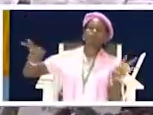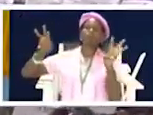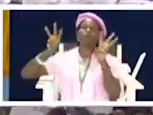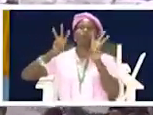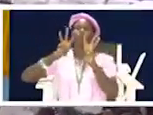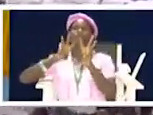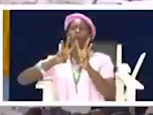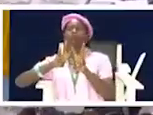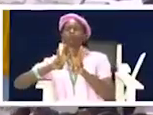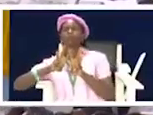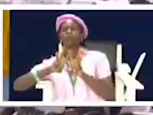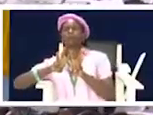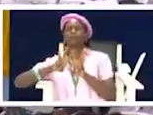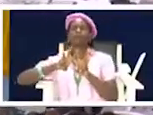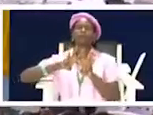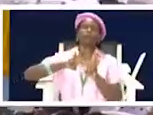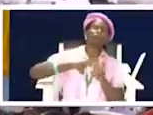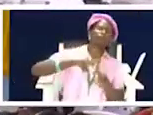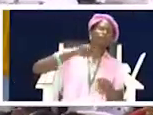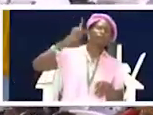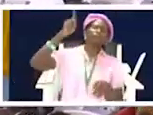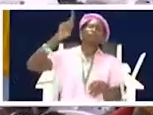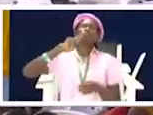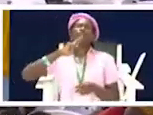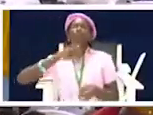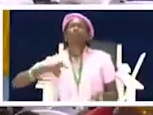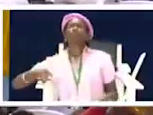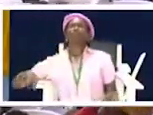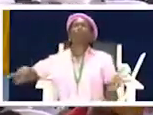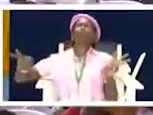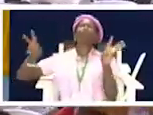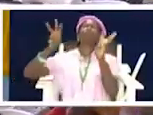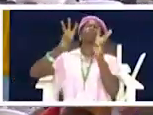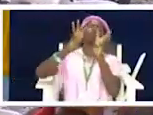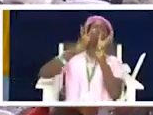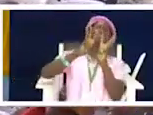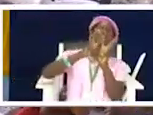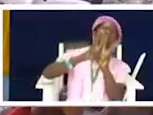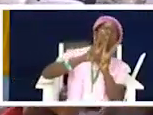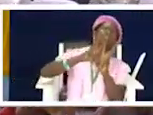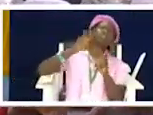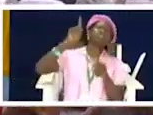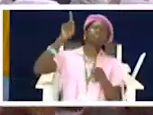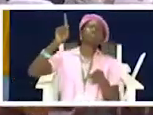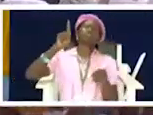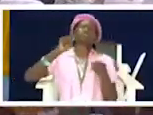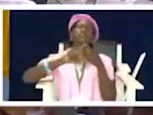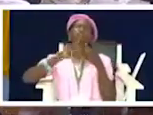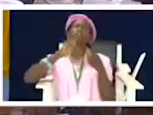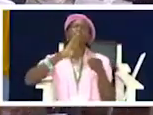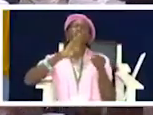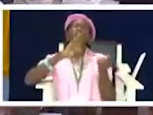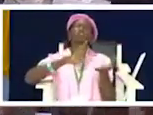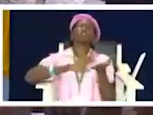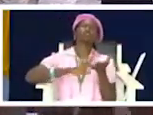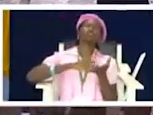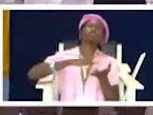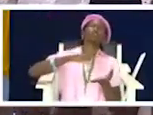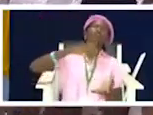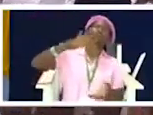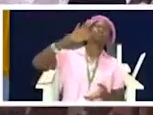are worthy. You are worthy to be